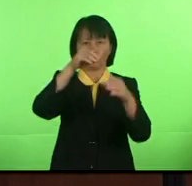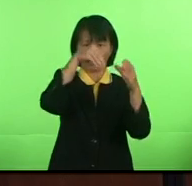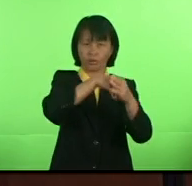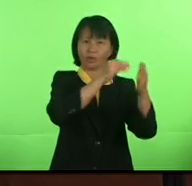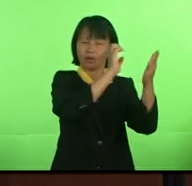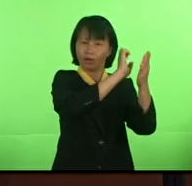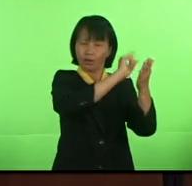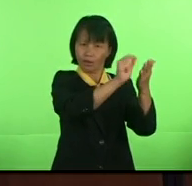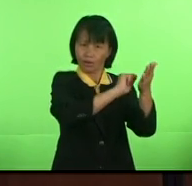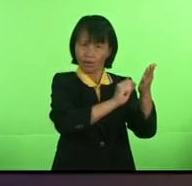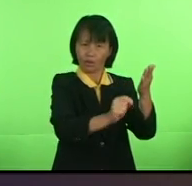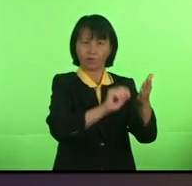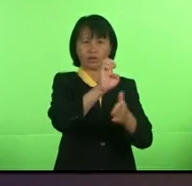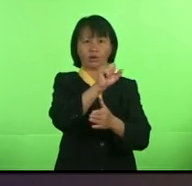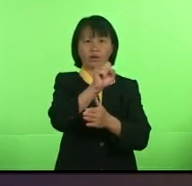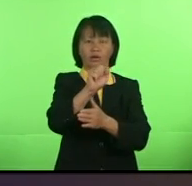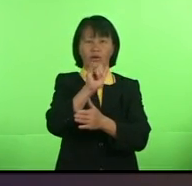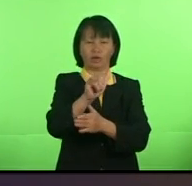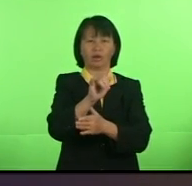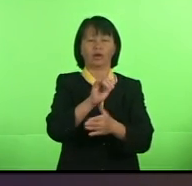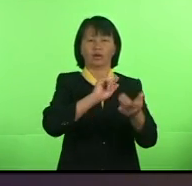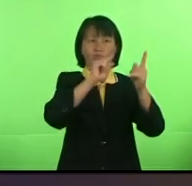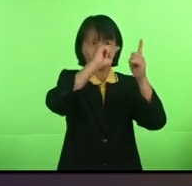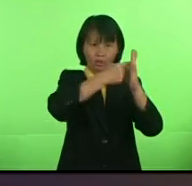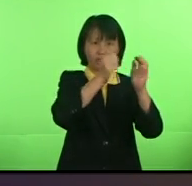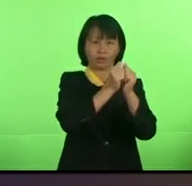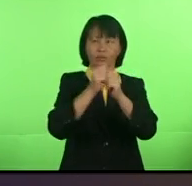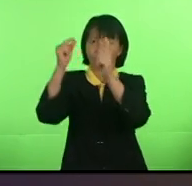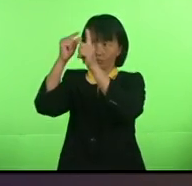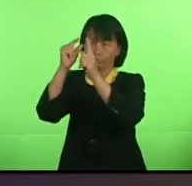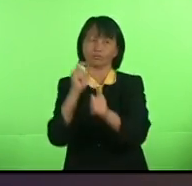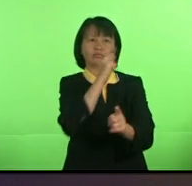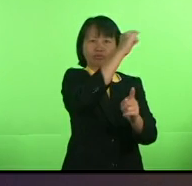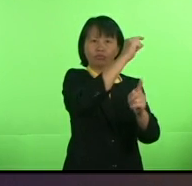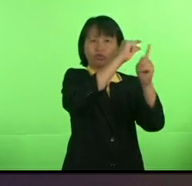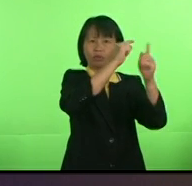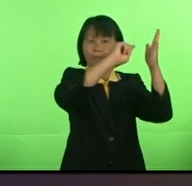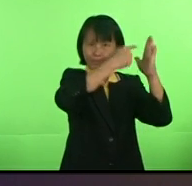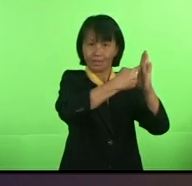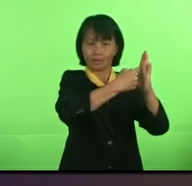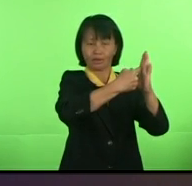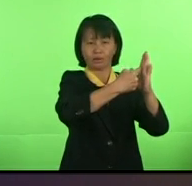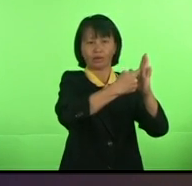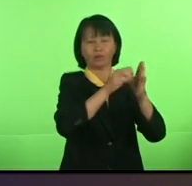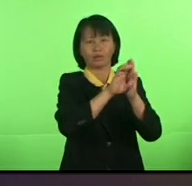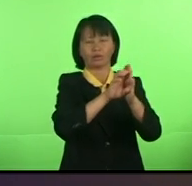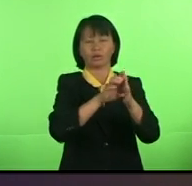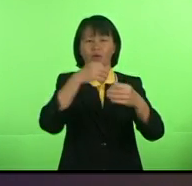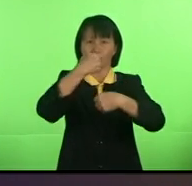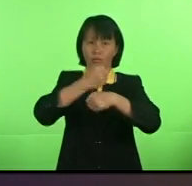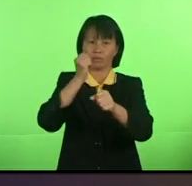means you begin the sentence with these types of discourse marker. For example, making